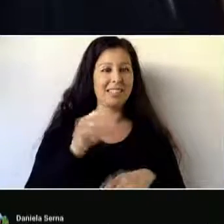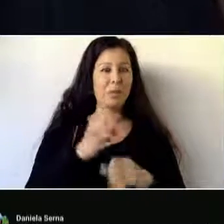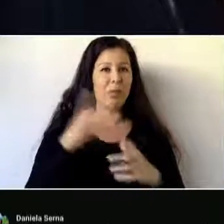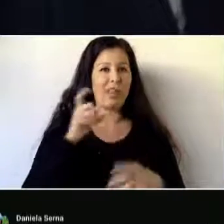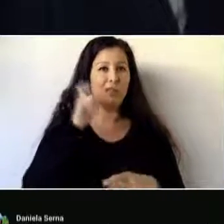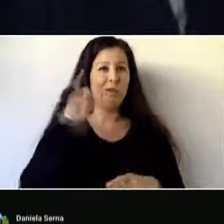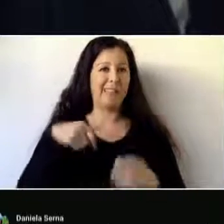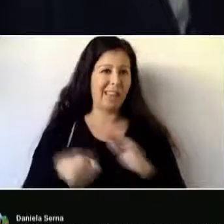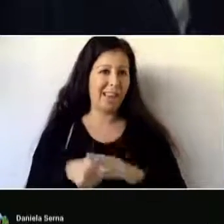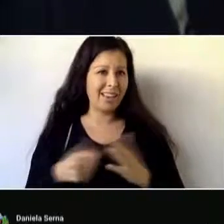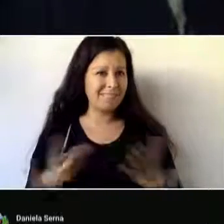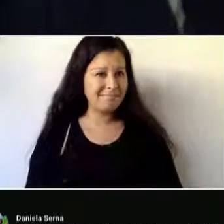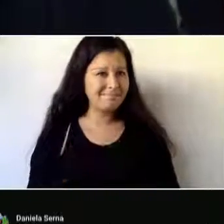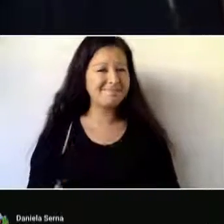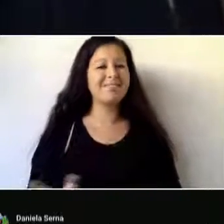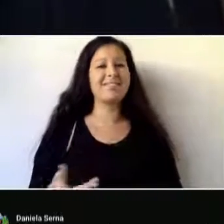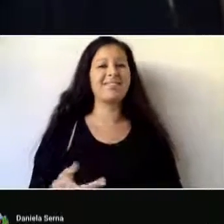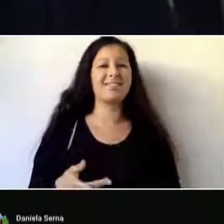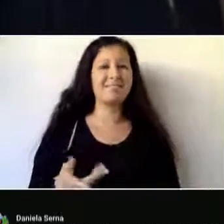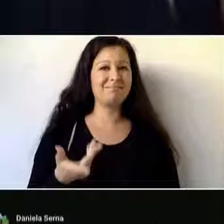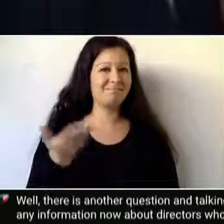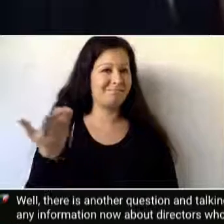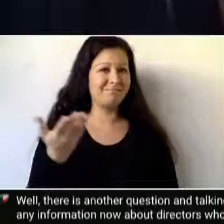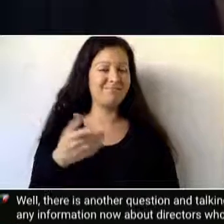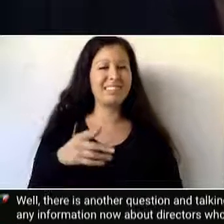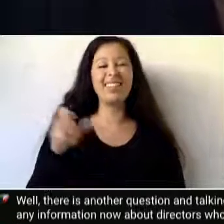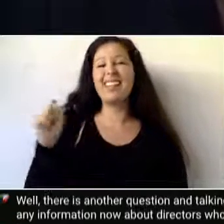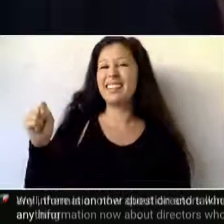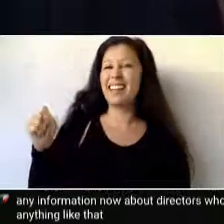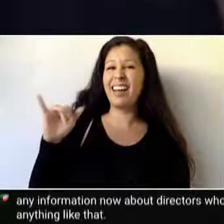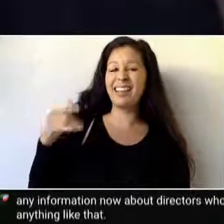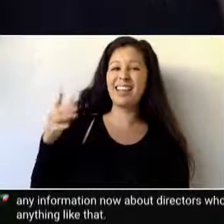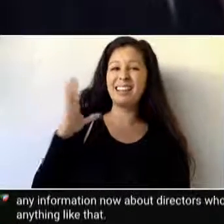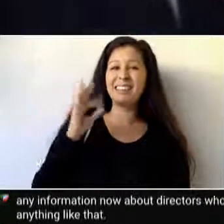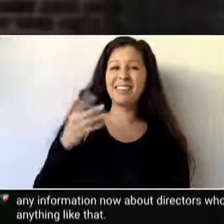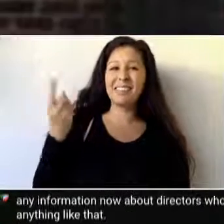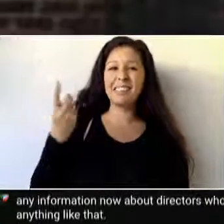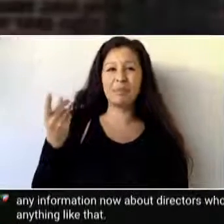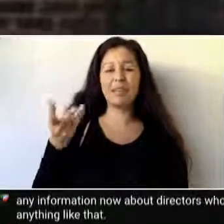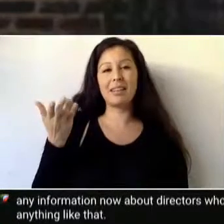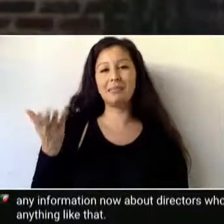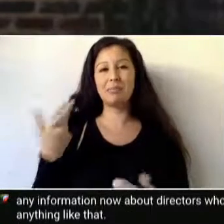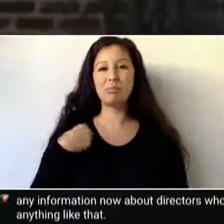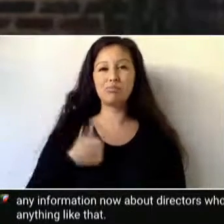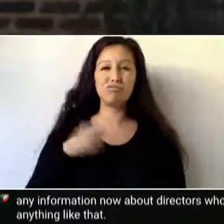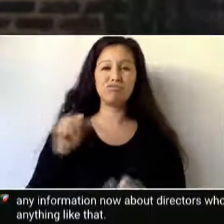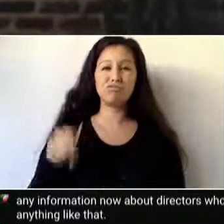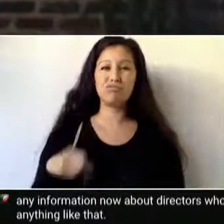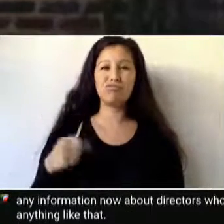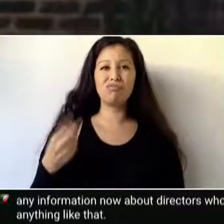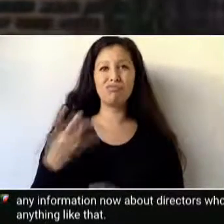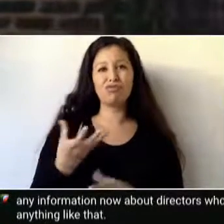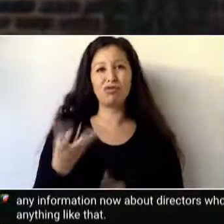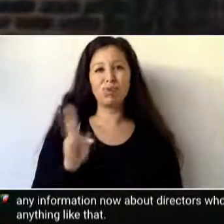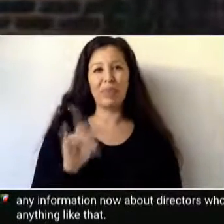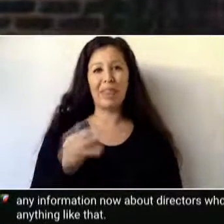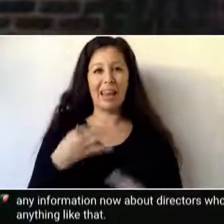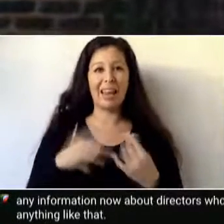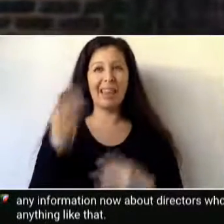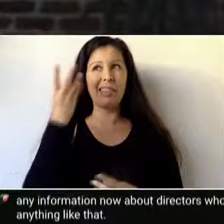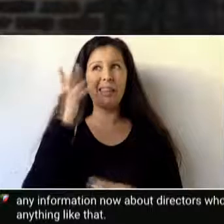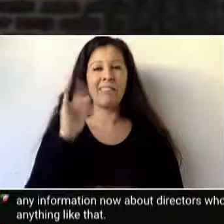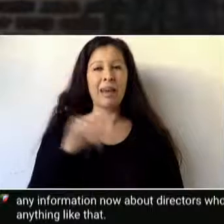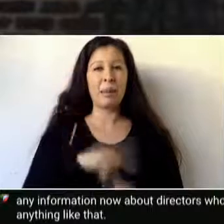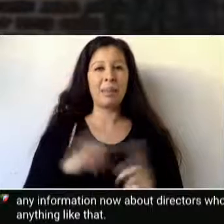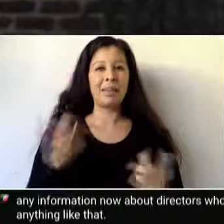hide? Have you heard of anything? Yeah, like, I mean, that was definitely something that maybe we could have, like, done and thought of,